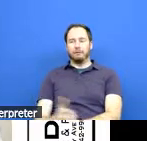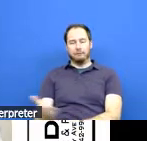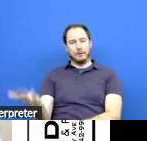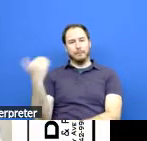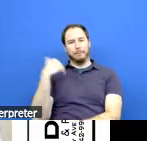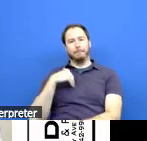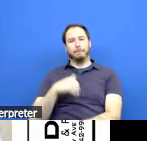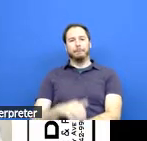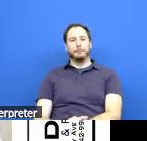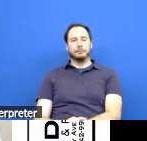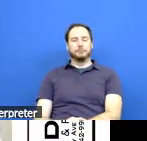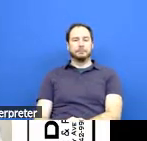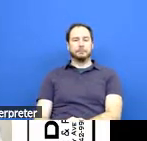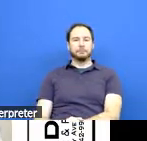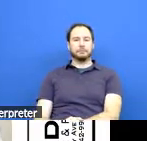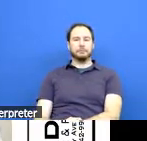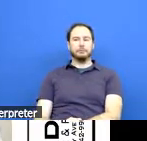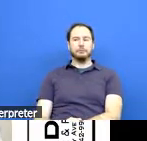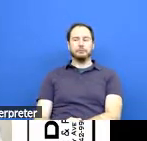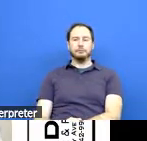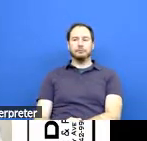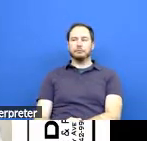on up.